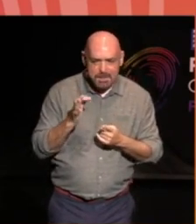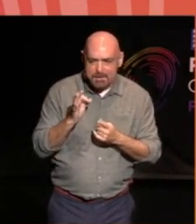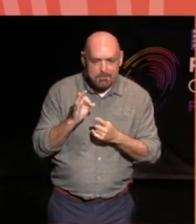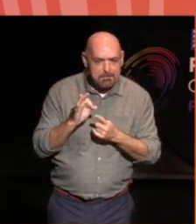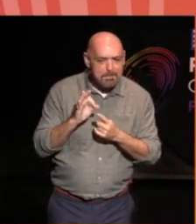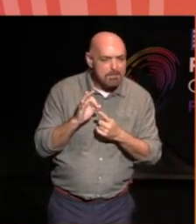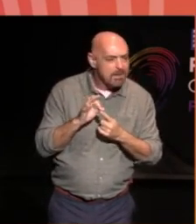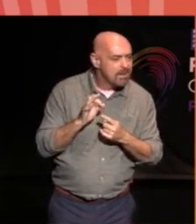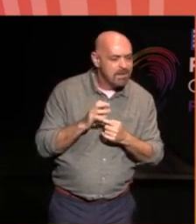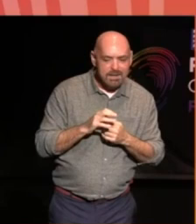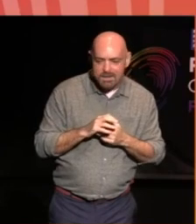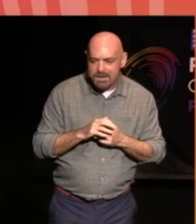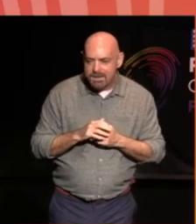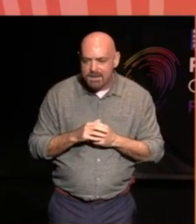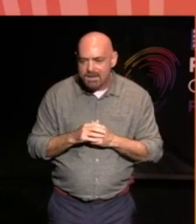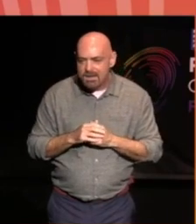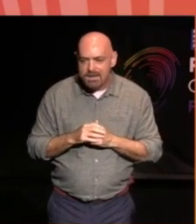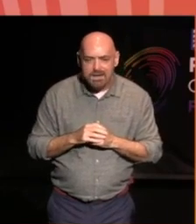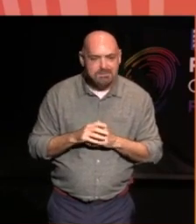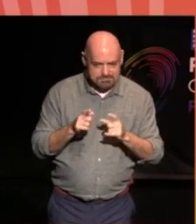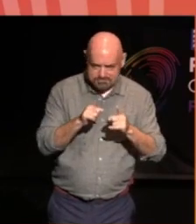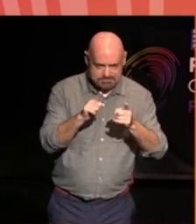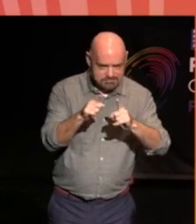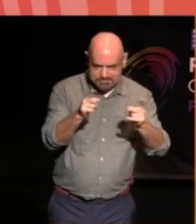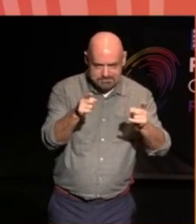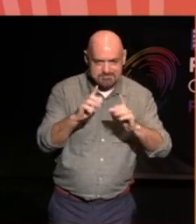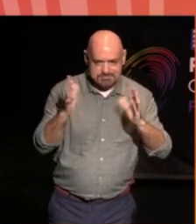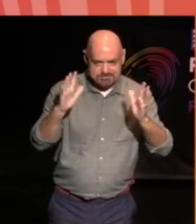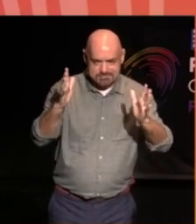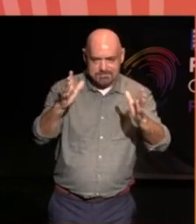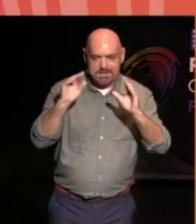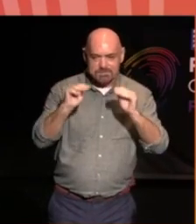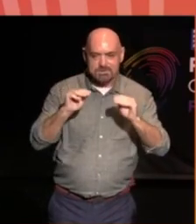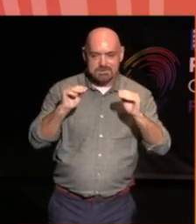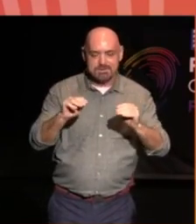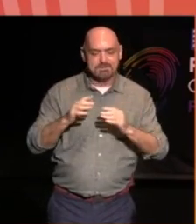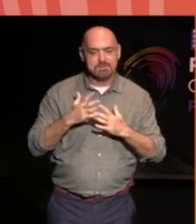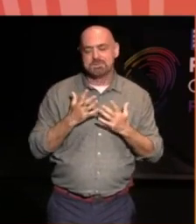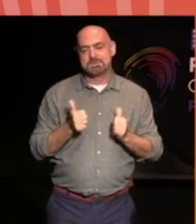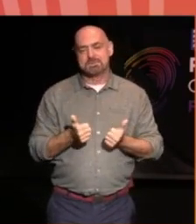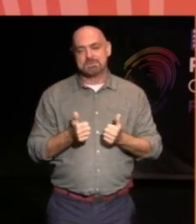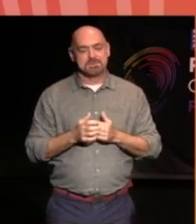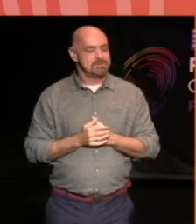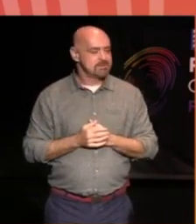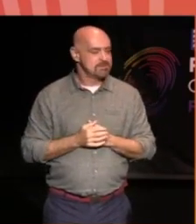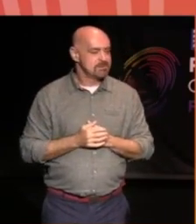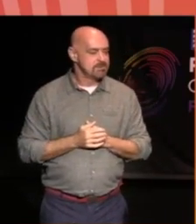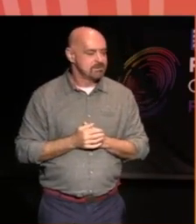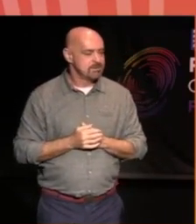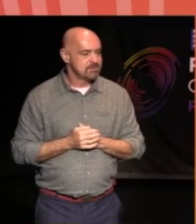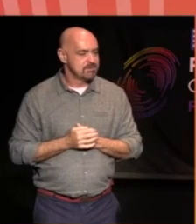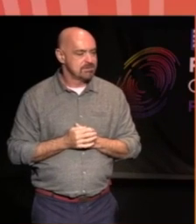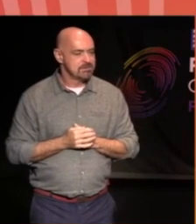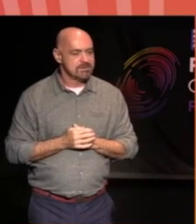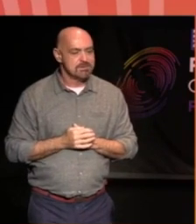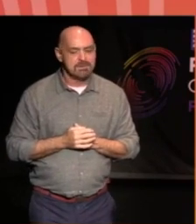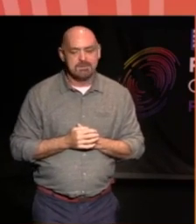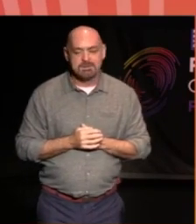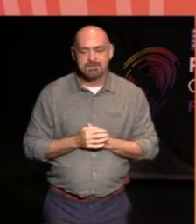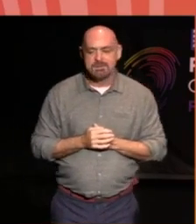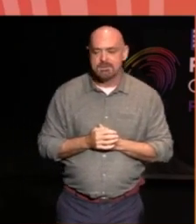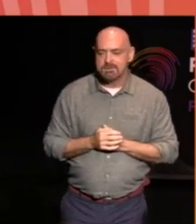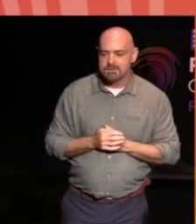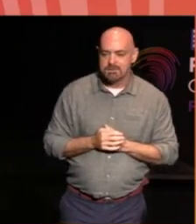see you. Sugra, somewhere. Sugra, who led an education day, which is extraordinary. So, yeah, just an extraordinary team coming